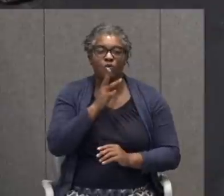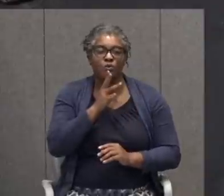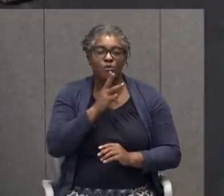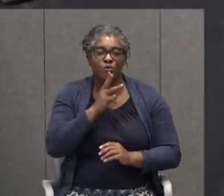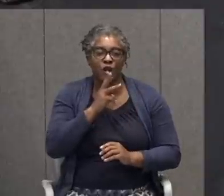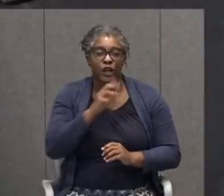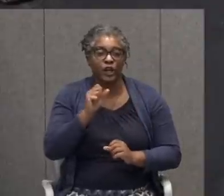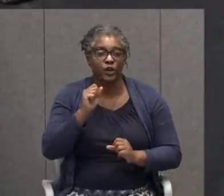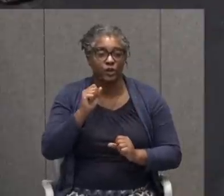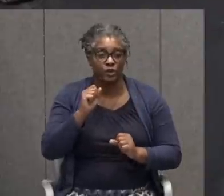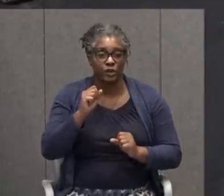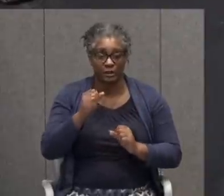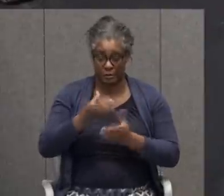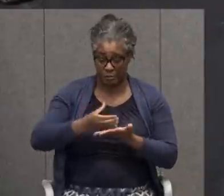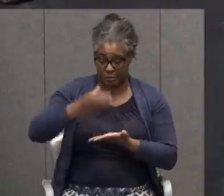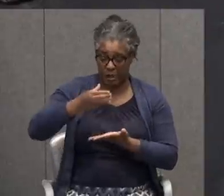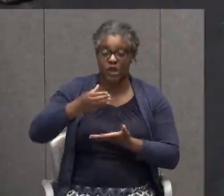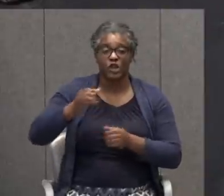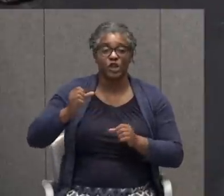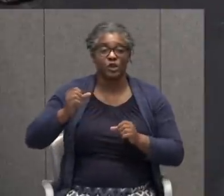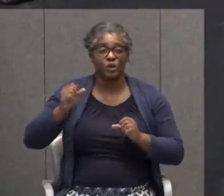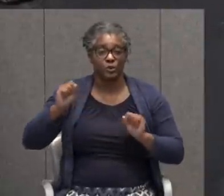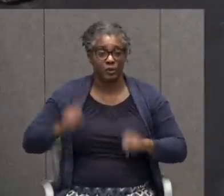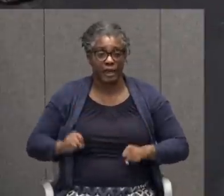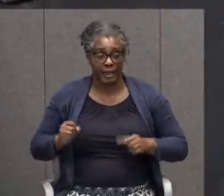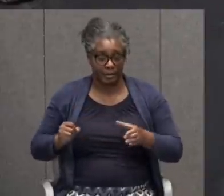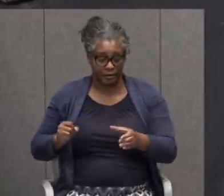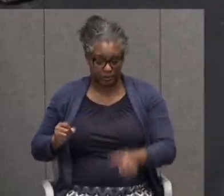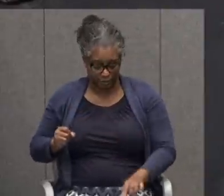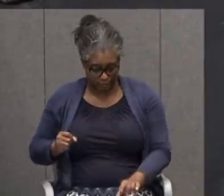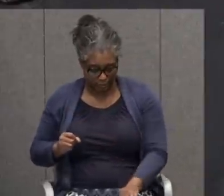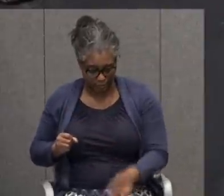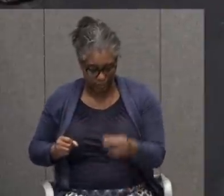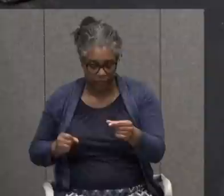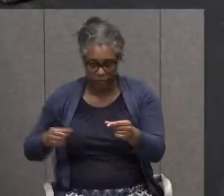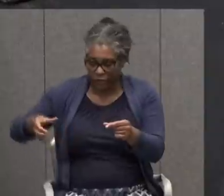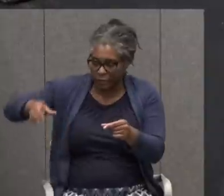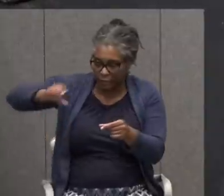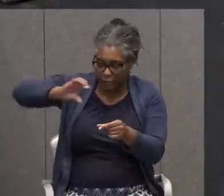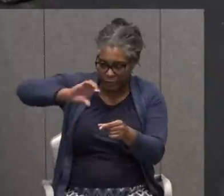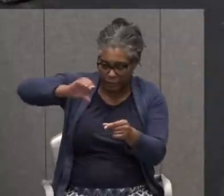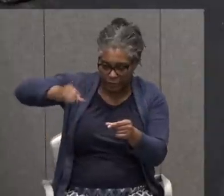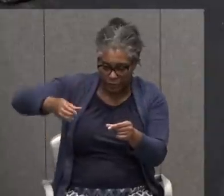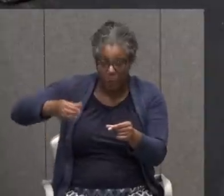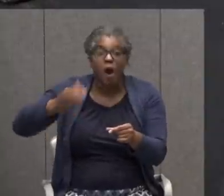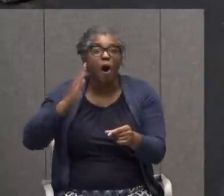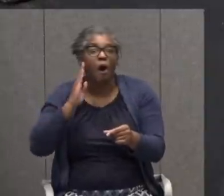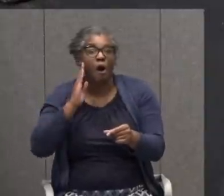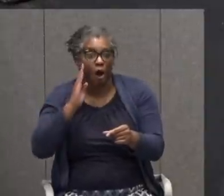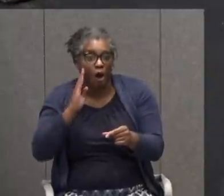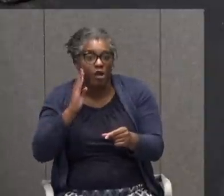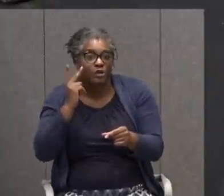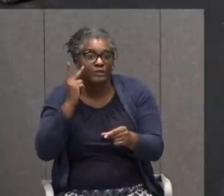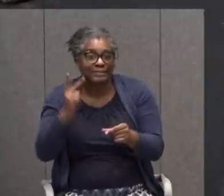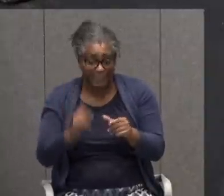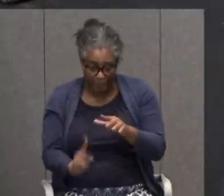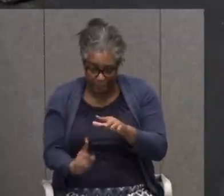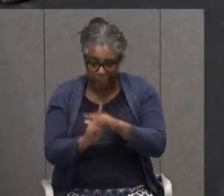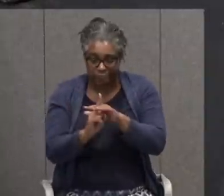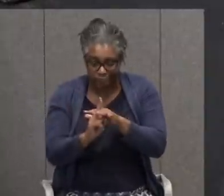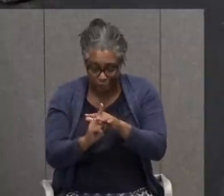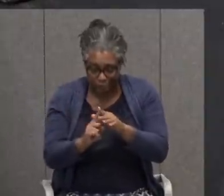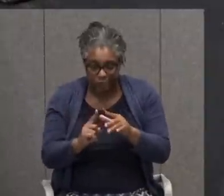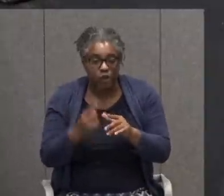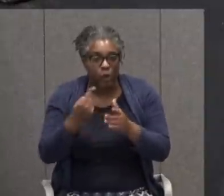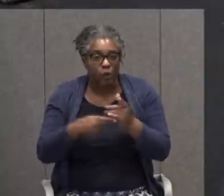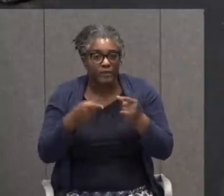have discovered a treasure. Mm-hmm. You might not have known that when you picked up this stone. Mm-hmm. And then the beautiful, I wish you could see it in person, but